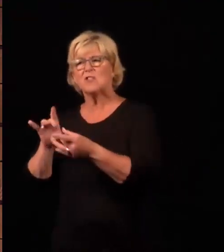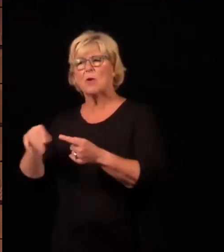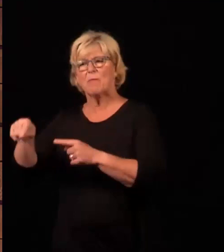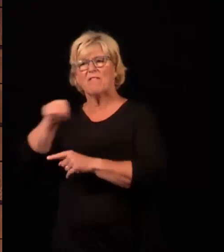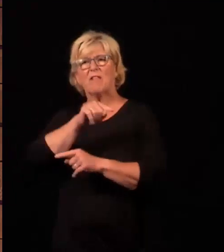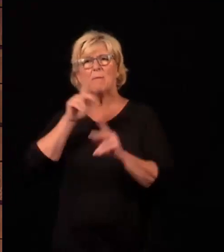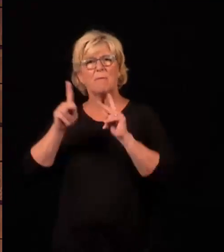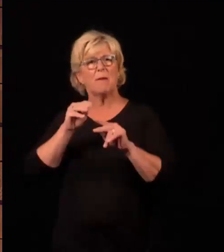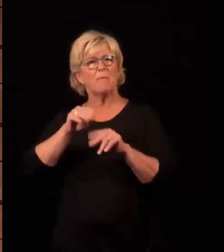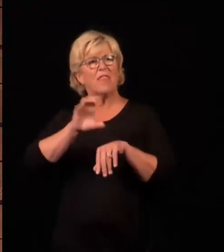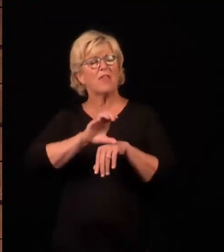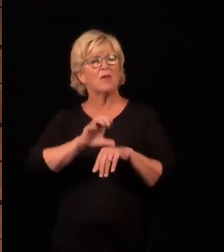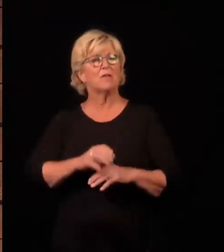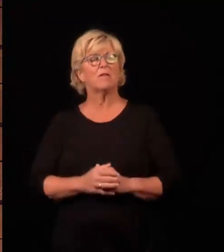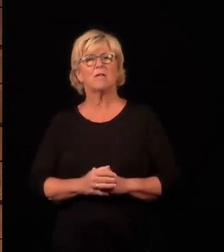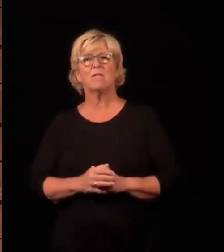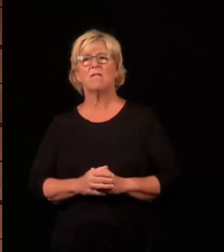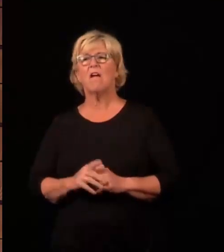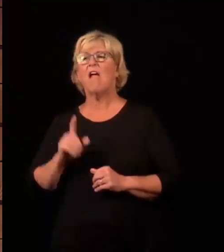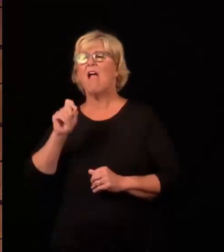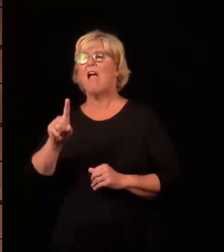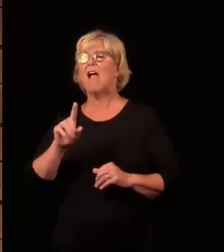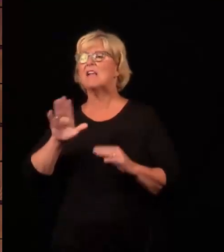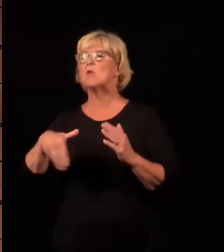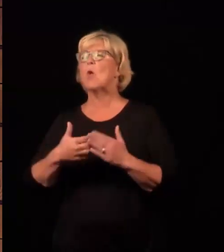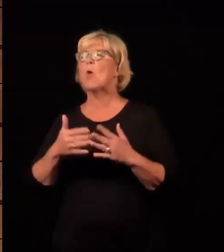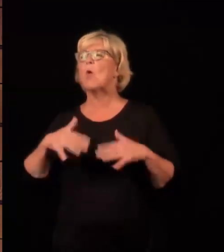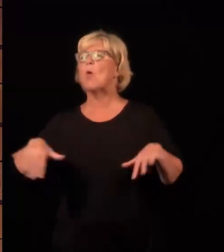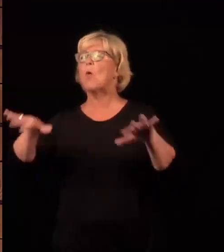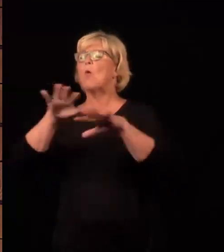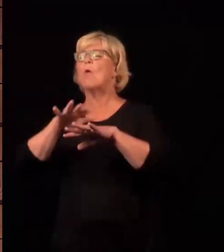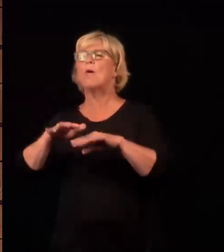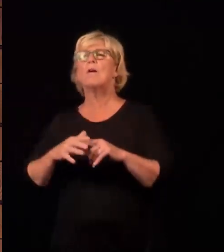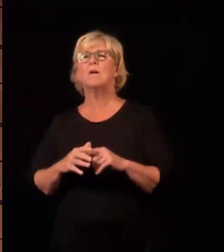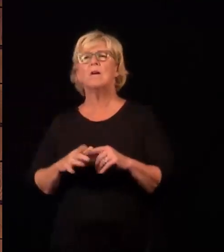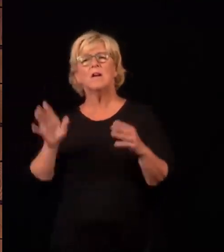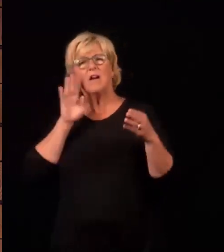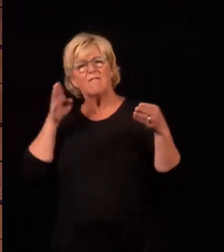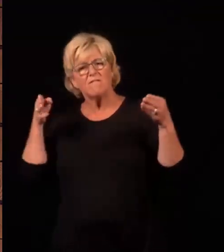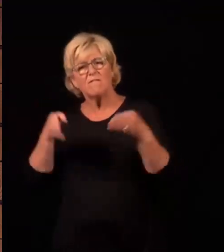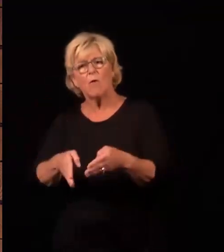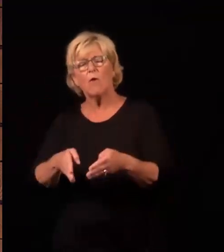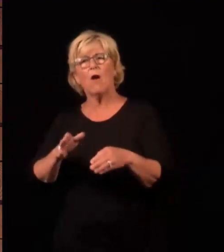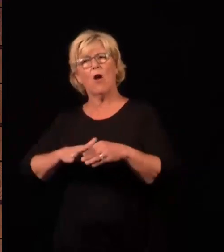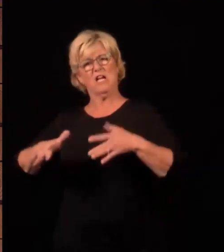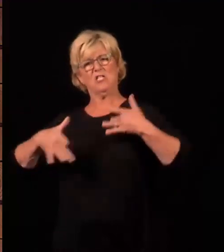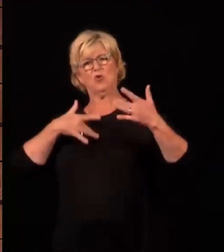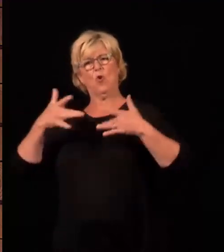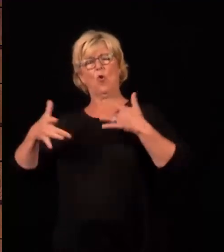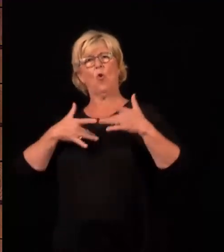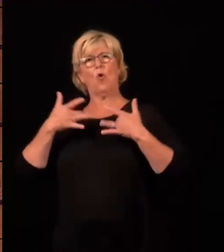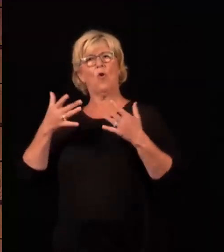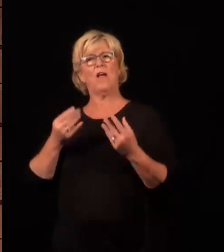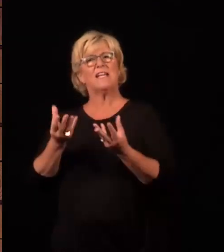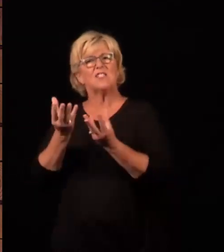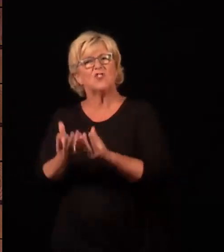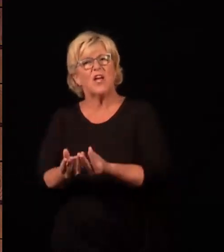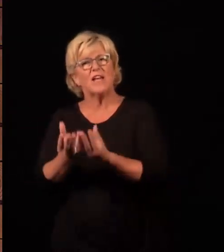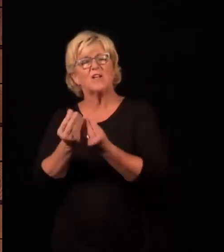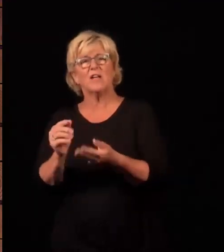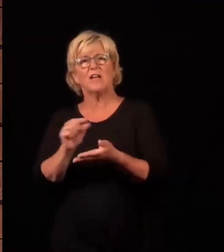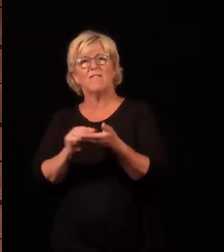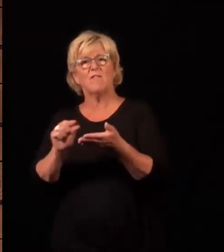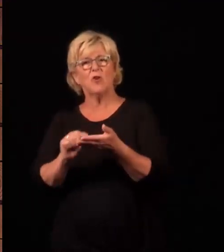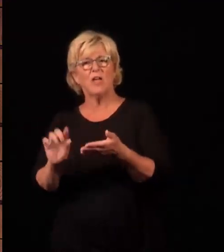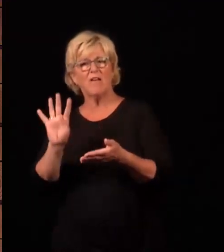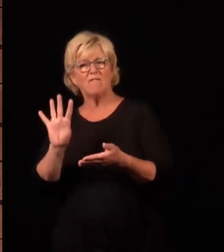fellowship. He then asks the entire fellowship in Philippi to focus on joy and gentleness in verse 4.